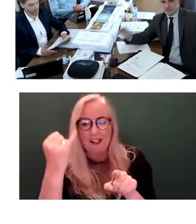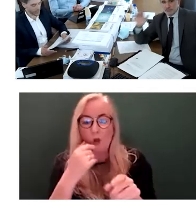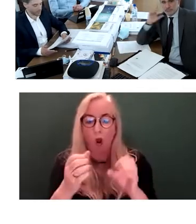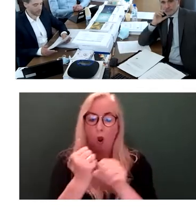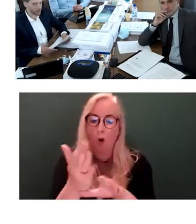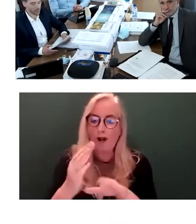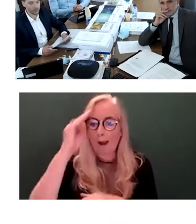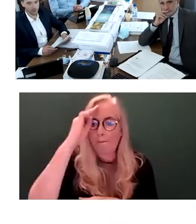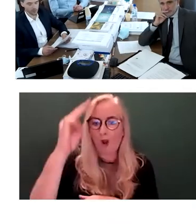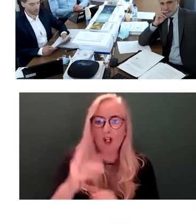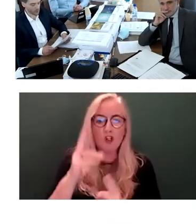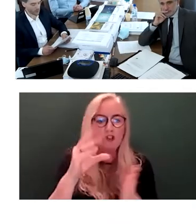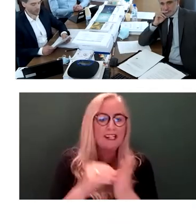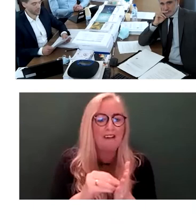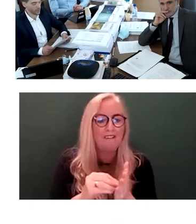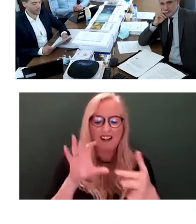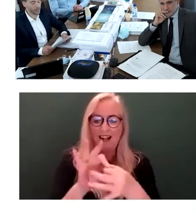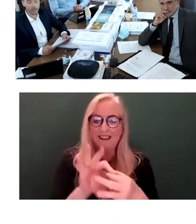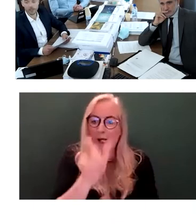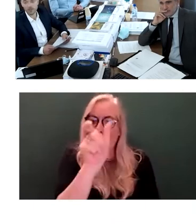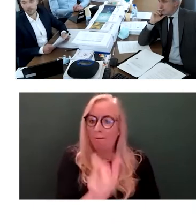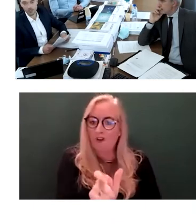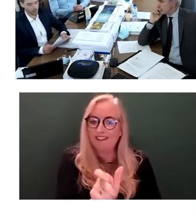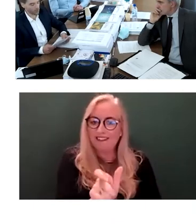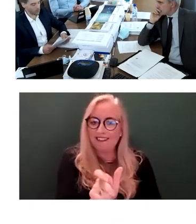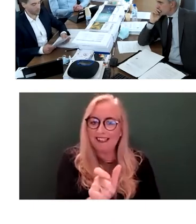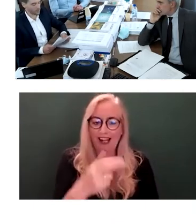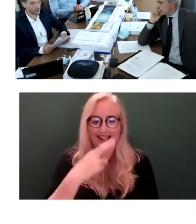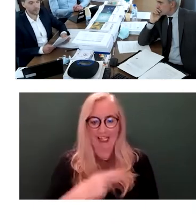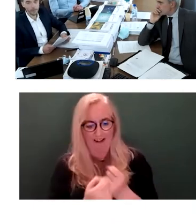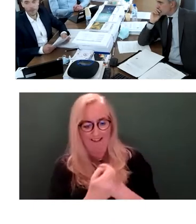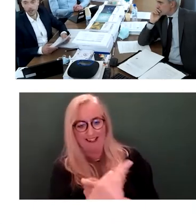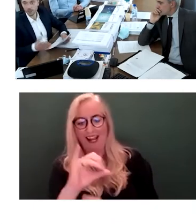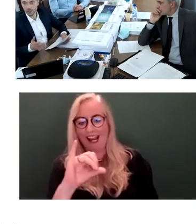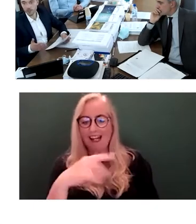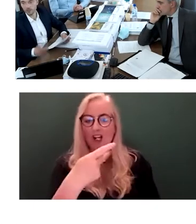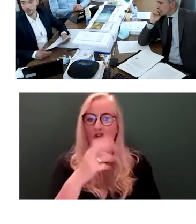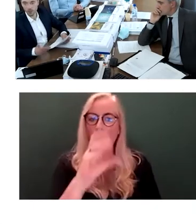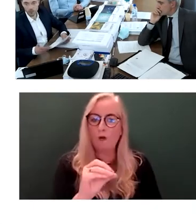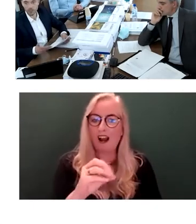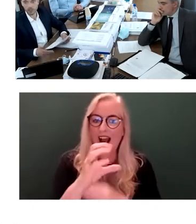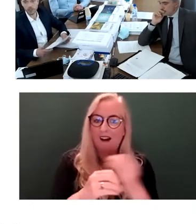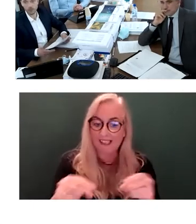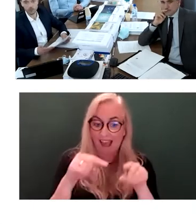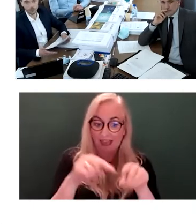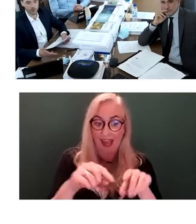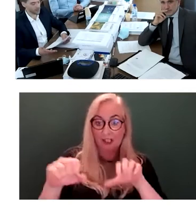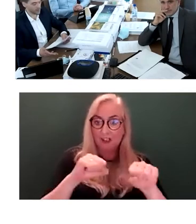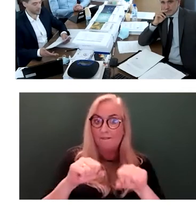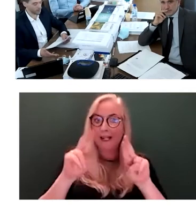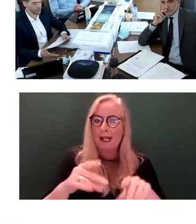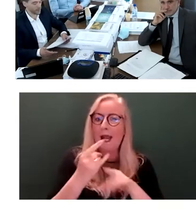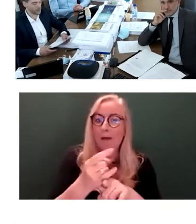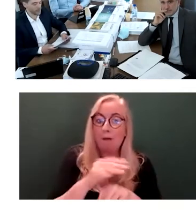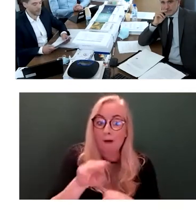a dedicated contact person to turn to in the nearest INTRO office. And so this service could be particularly helpful for persons